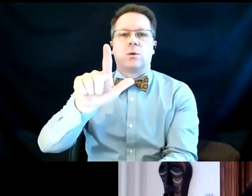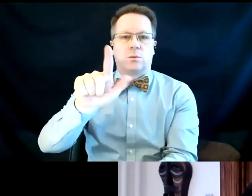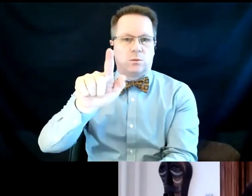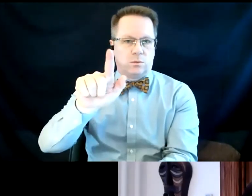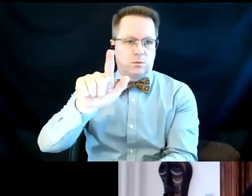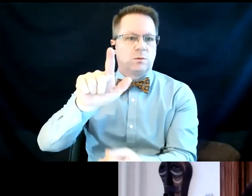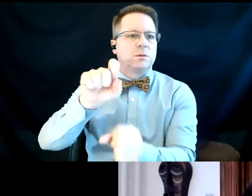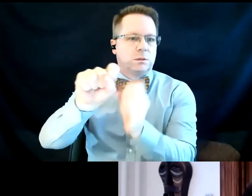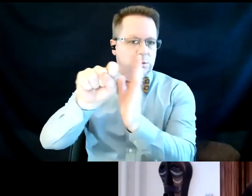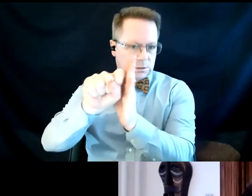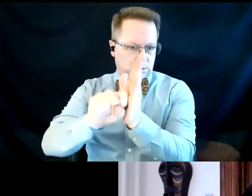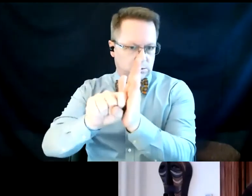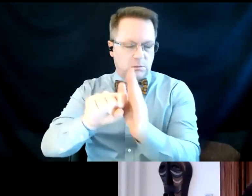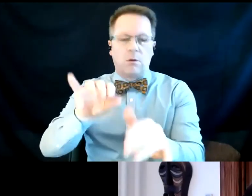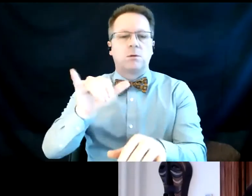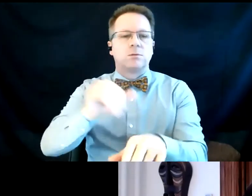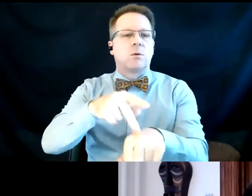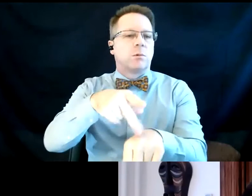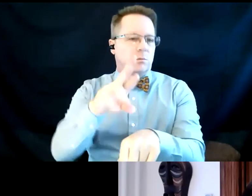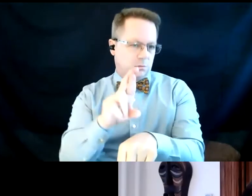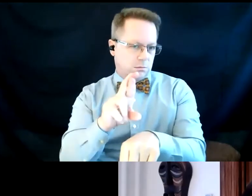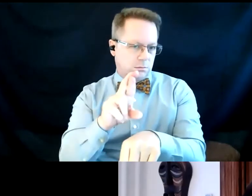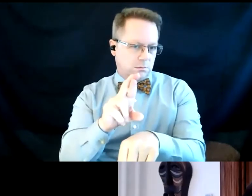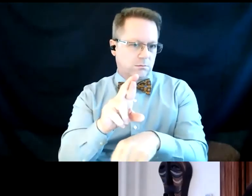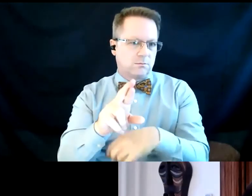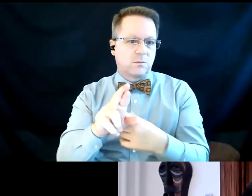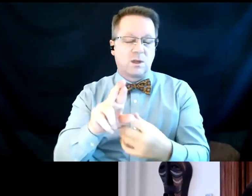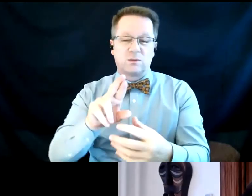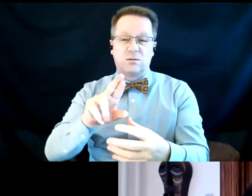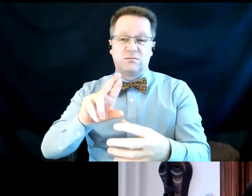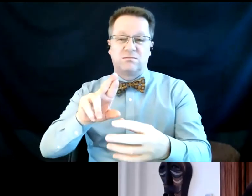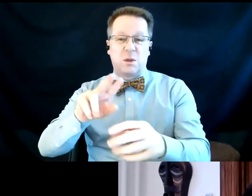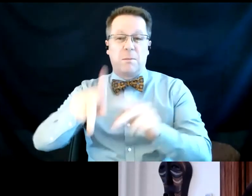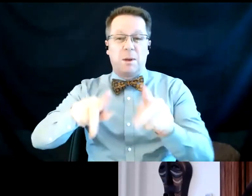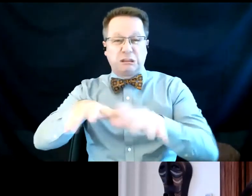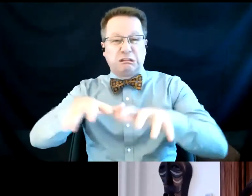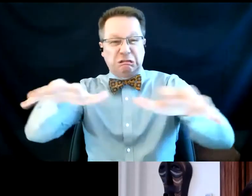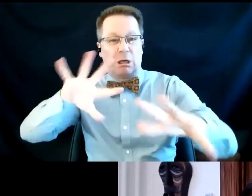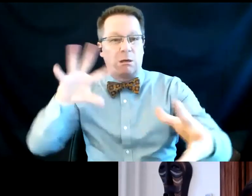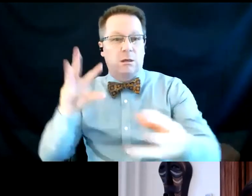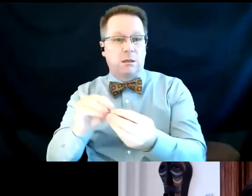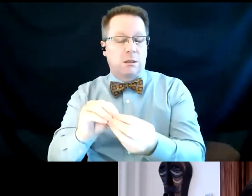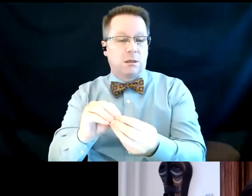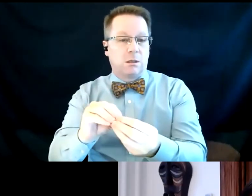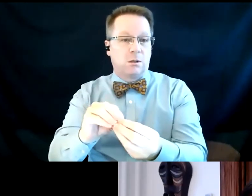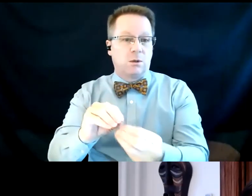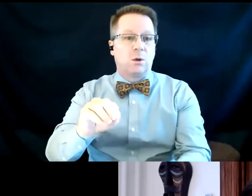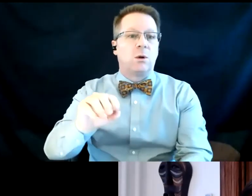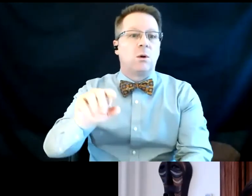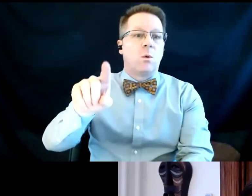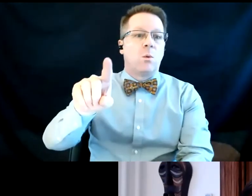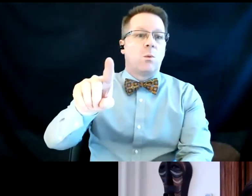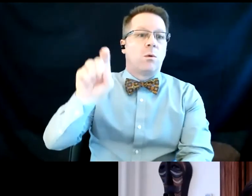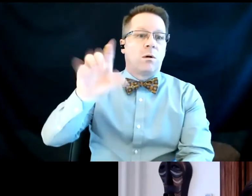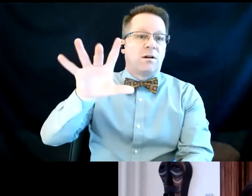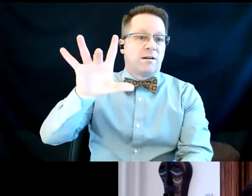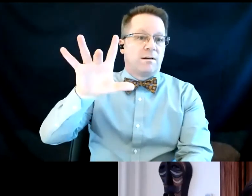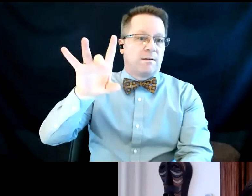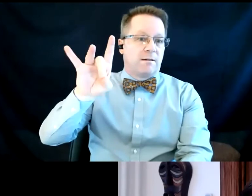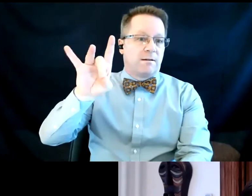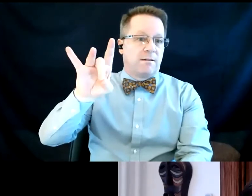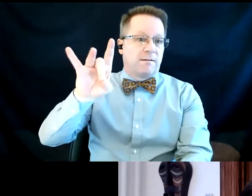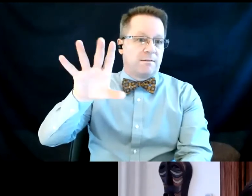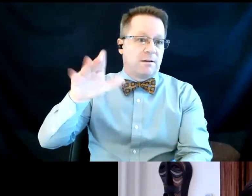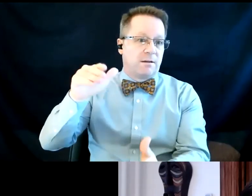home to more than 180 million people and wield 285 votes in the Electoral College.